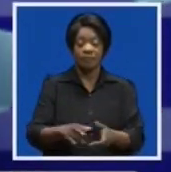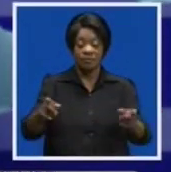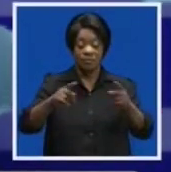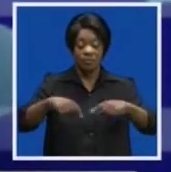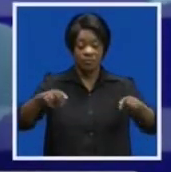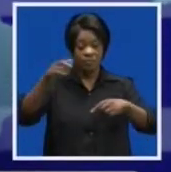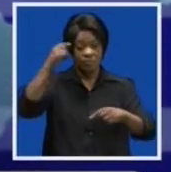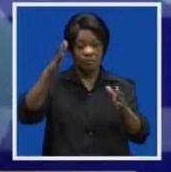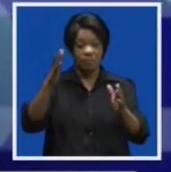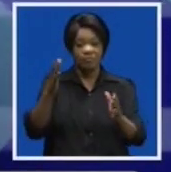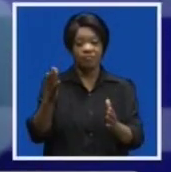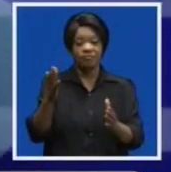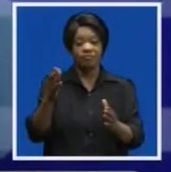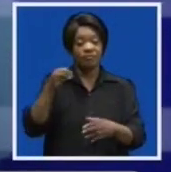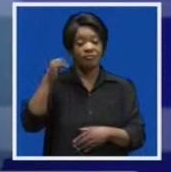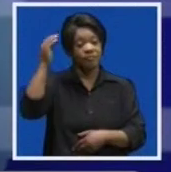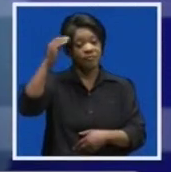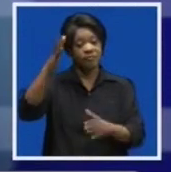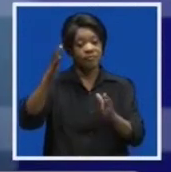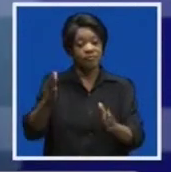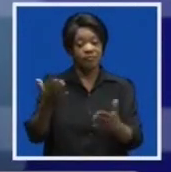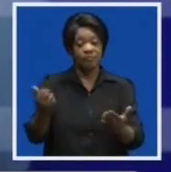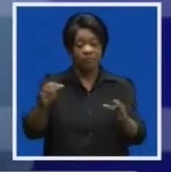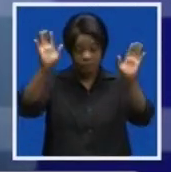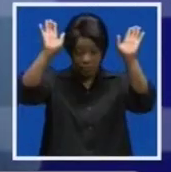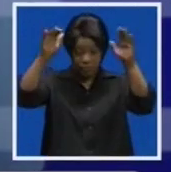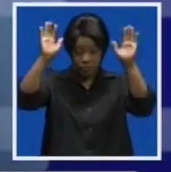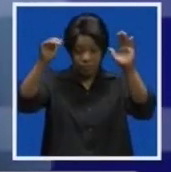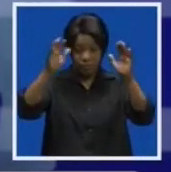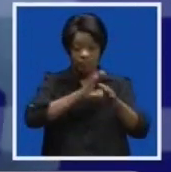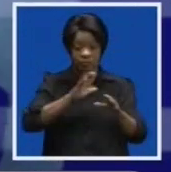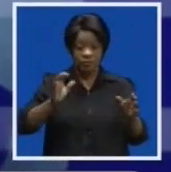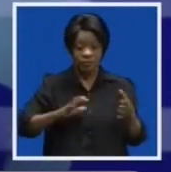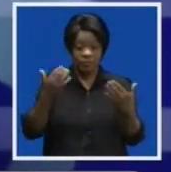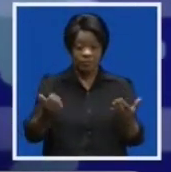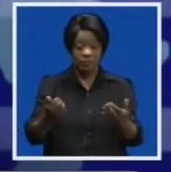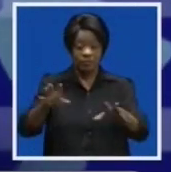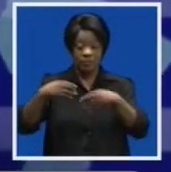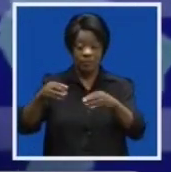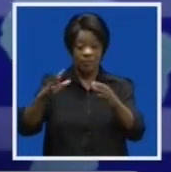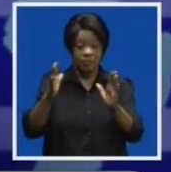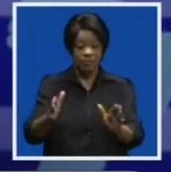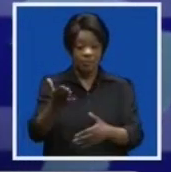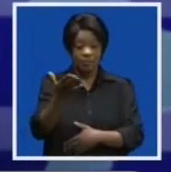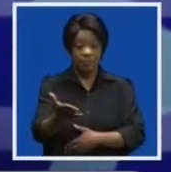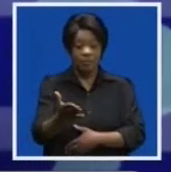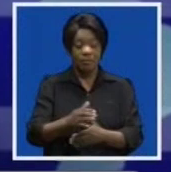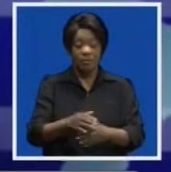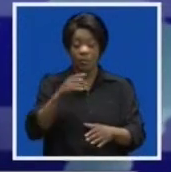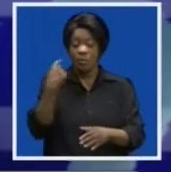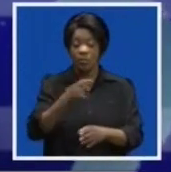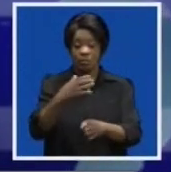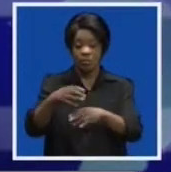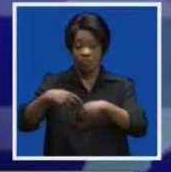Local Government Minister Charles Banda has directed the Kalulushi Municipal Council to ensure marketeers who